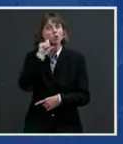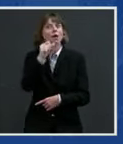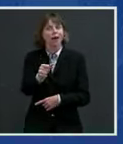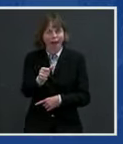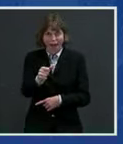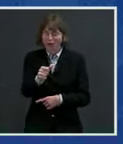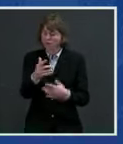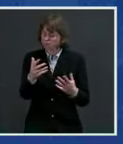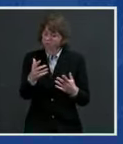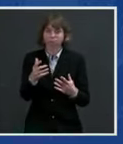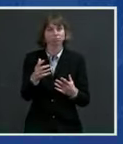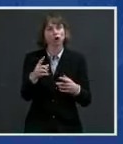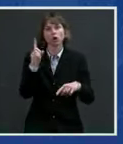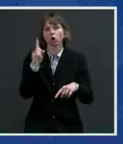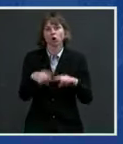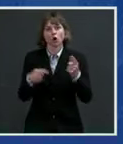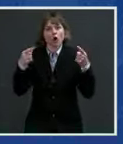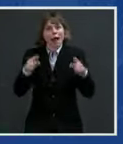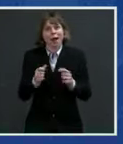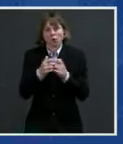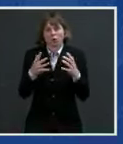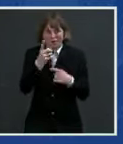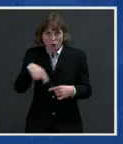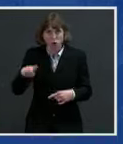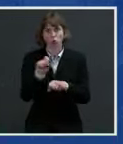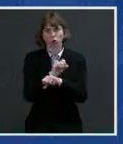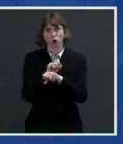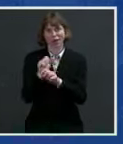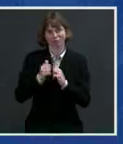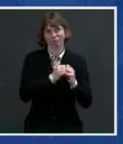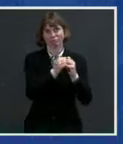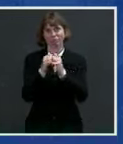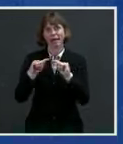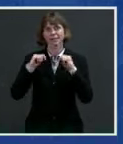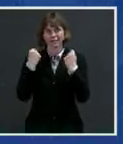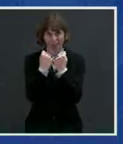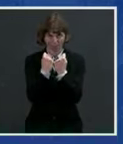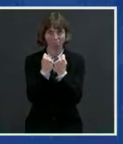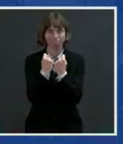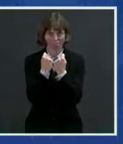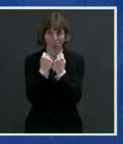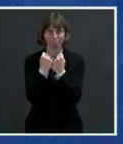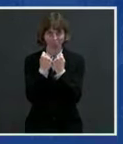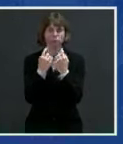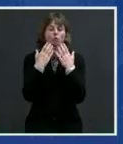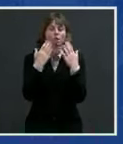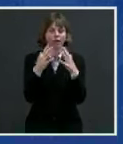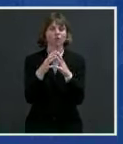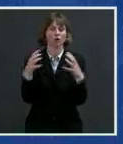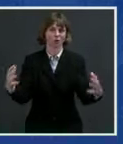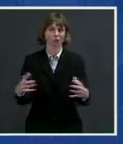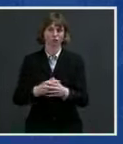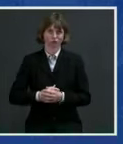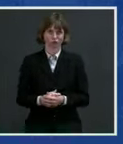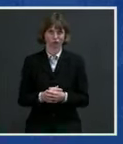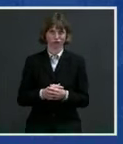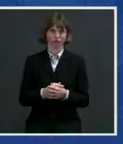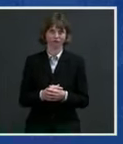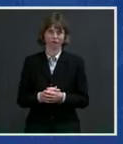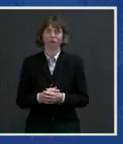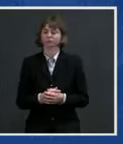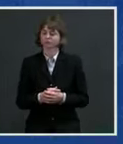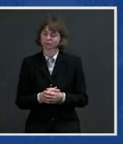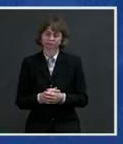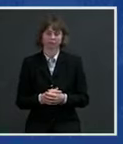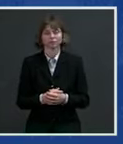have happened without all of you working as a team. So thank you very much. Now, it's been a long